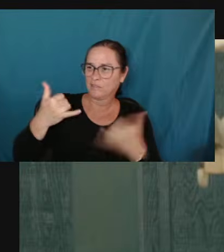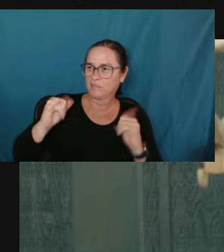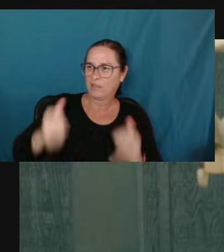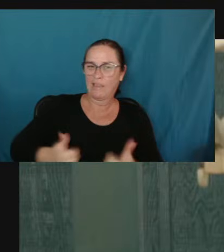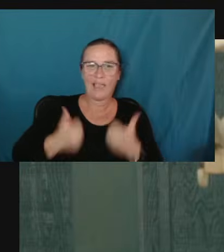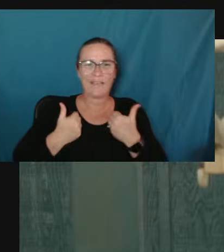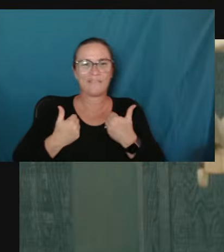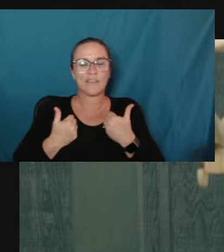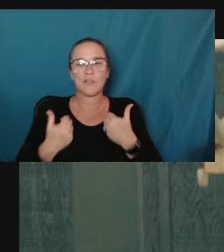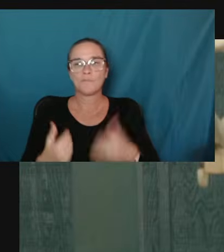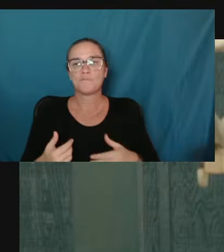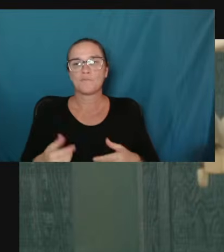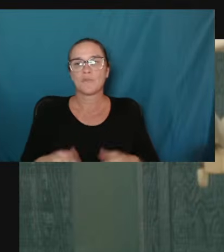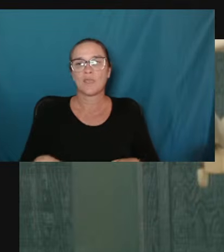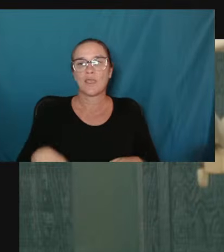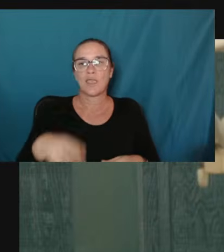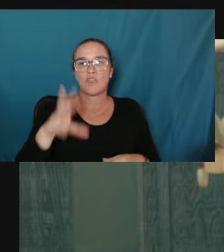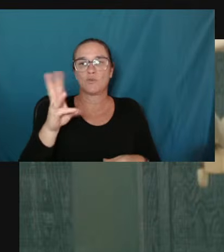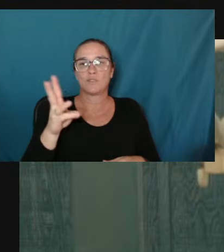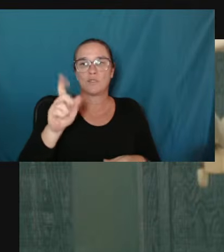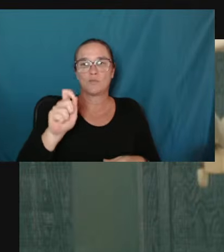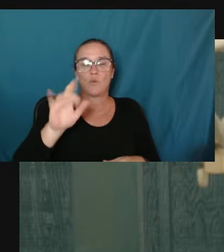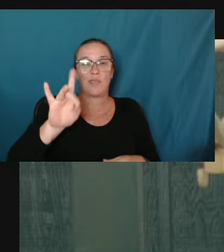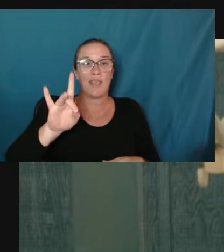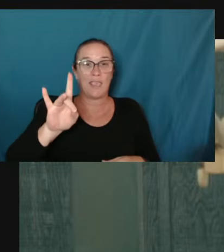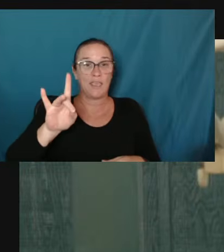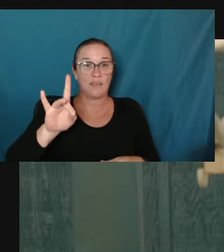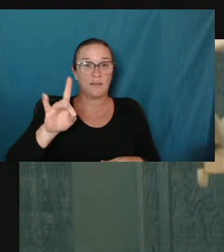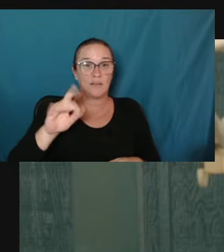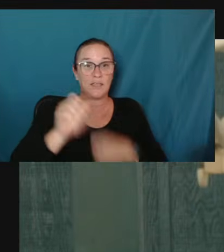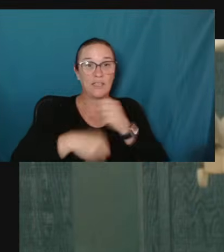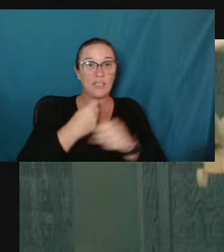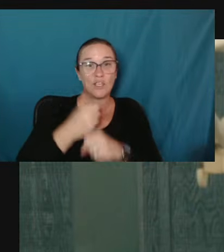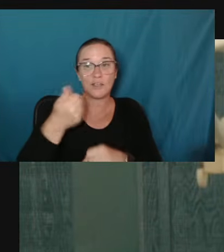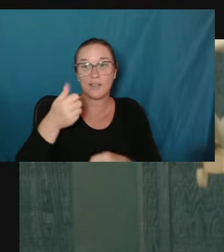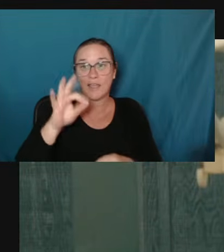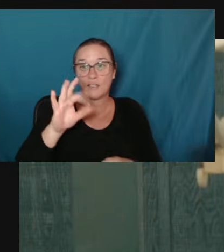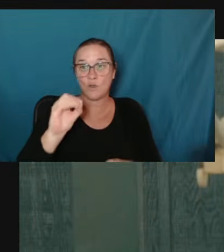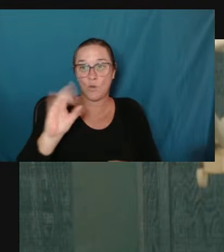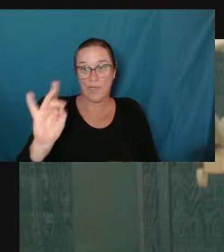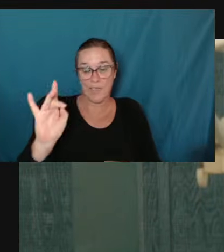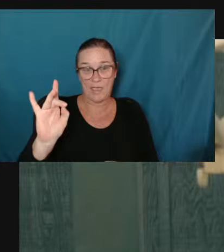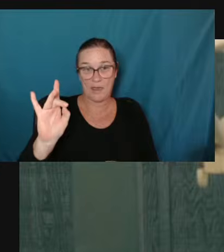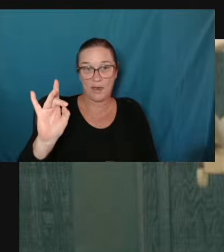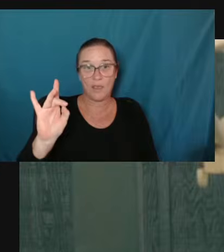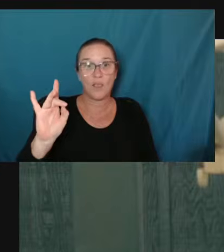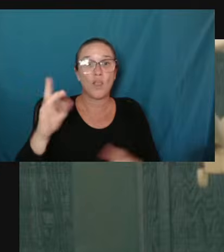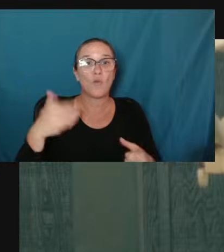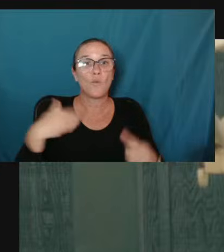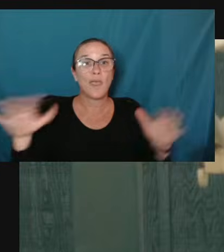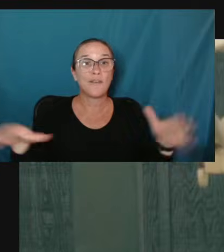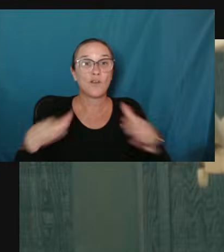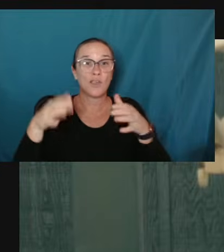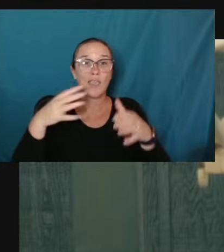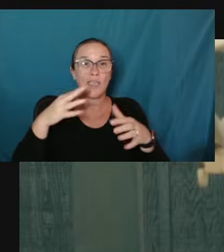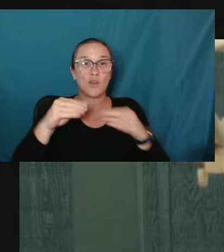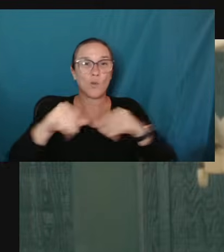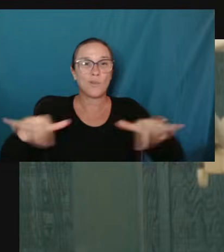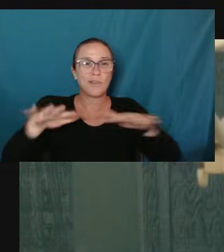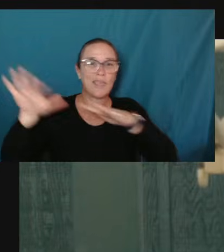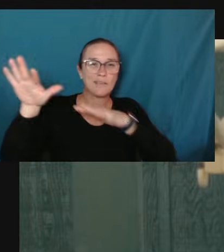We had a 6.8 in 1908. We had a volcanic landslide in